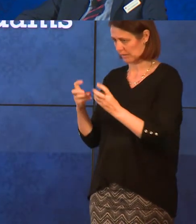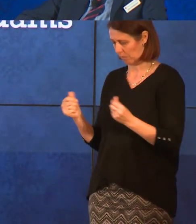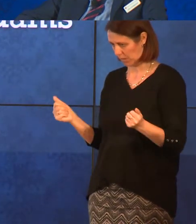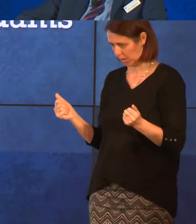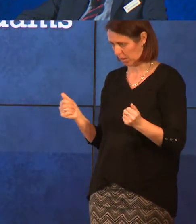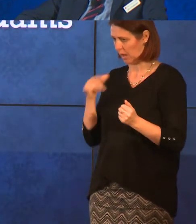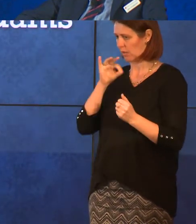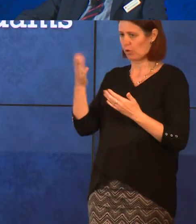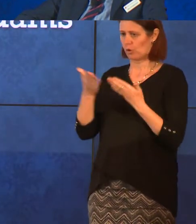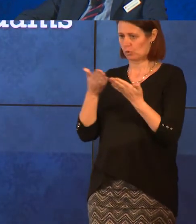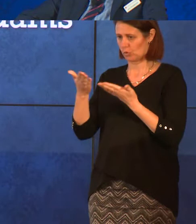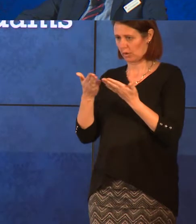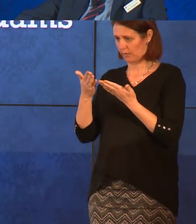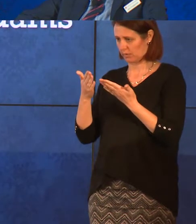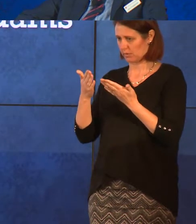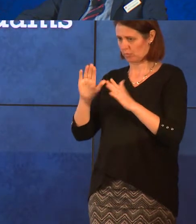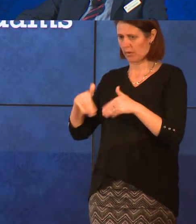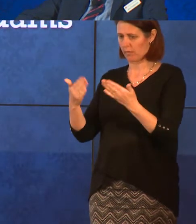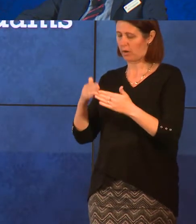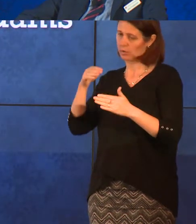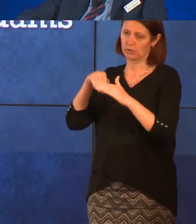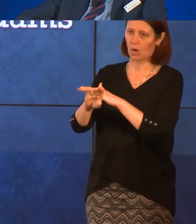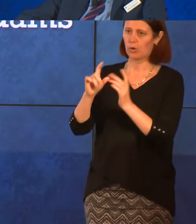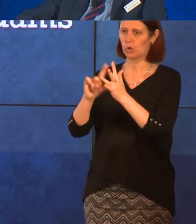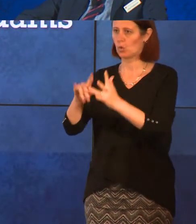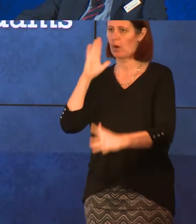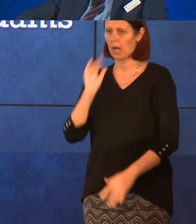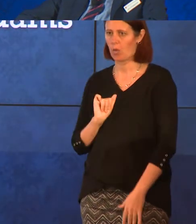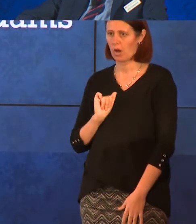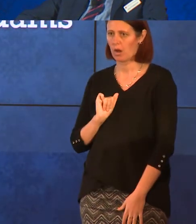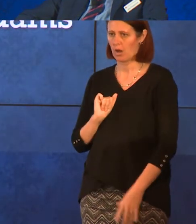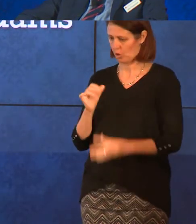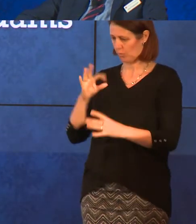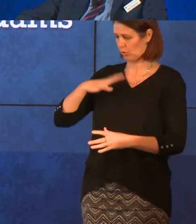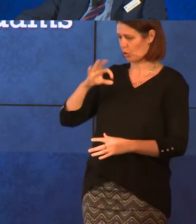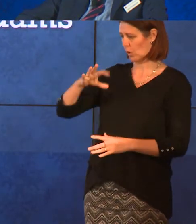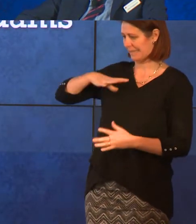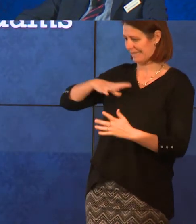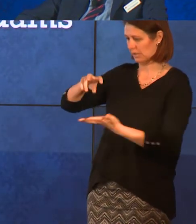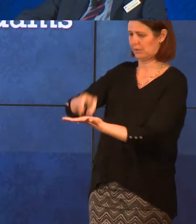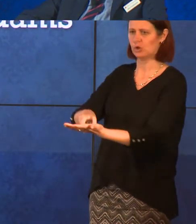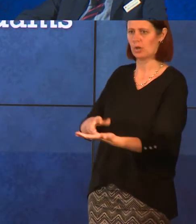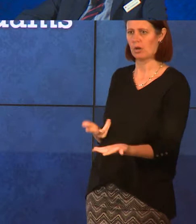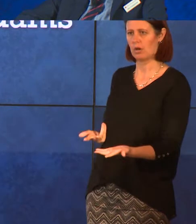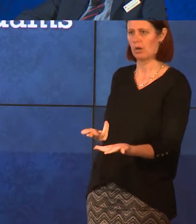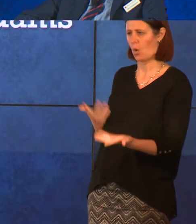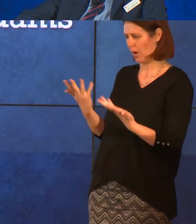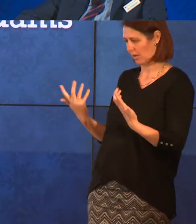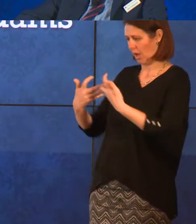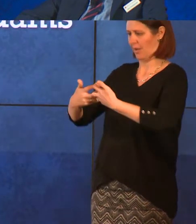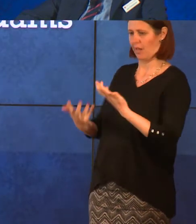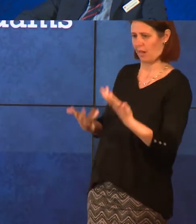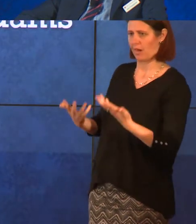and then the service provider just goes ahead and does it anyway and doesn't require a signature. Where do those two fit? Yeah, it's a